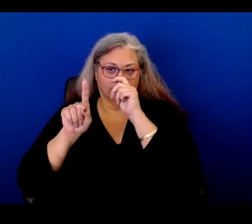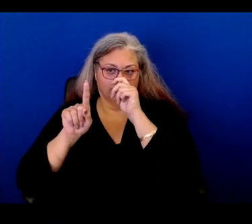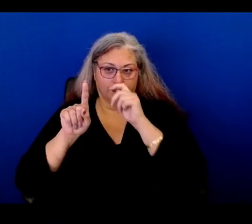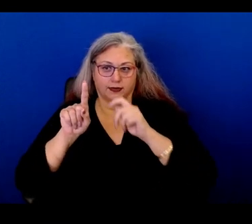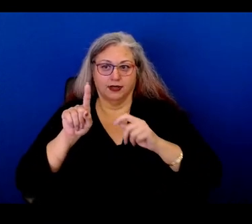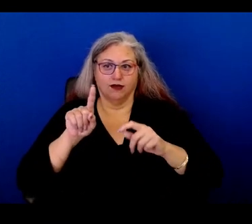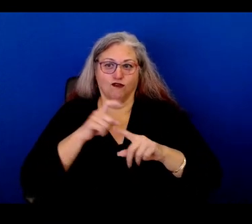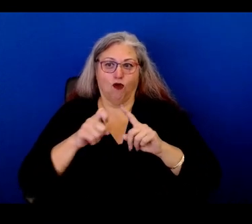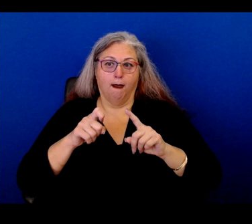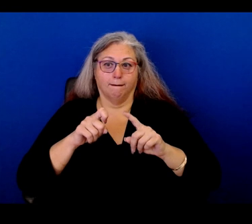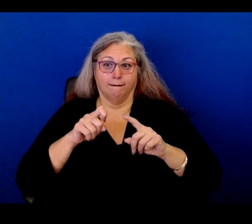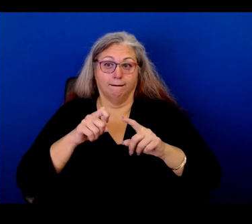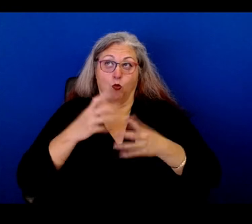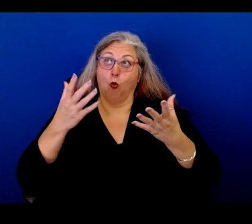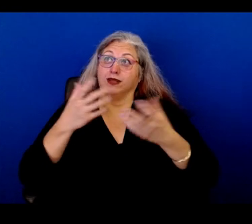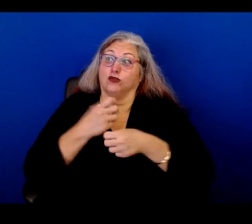the creation that